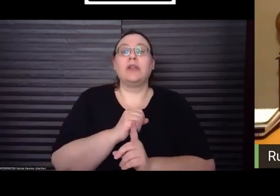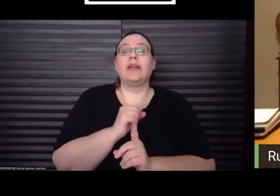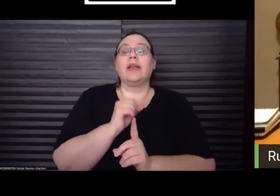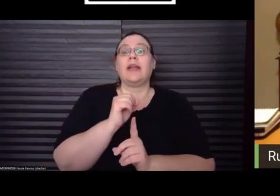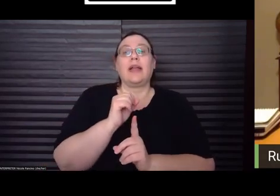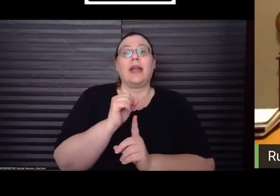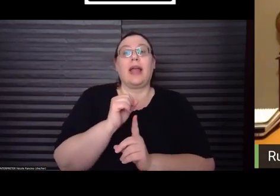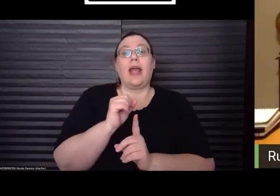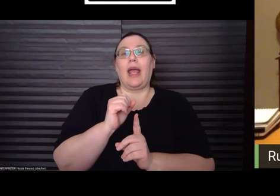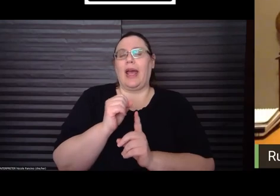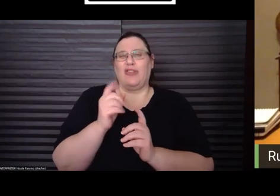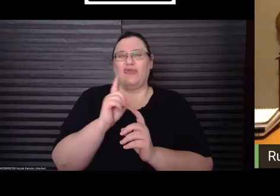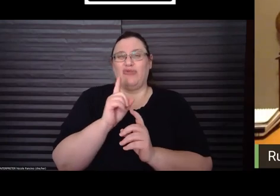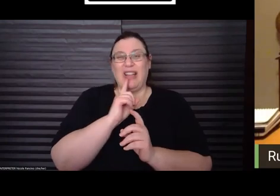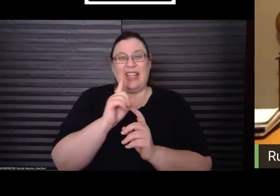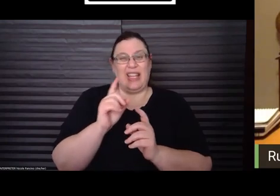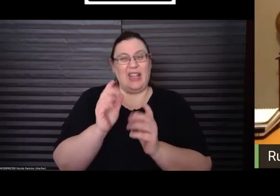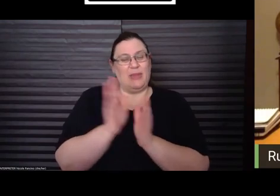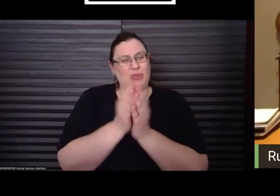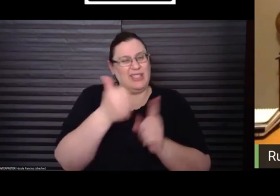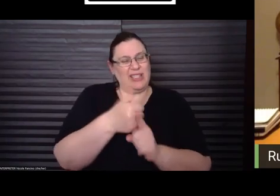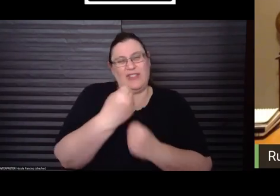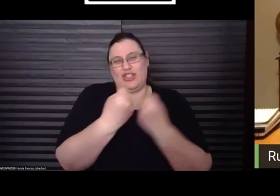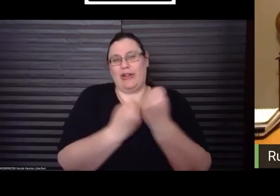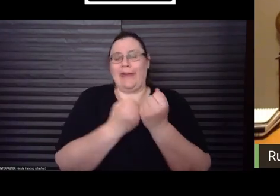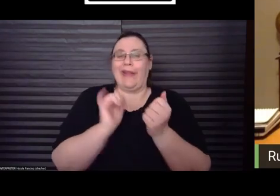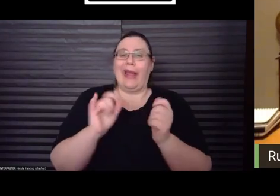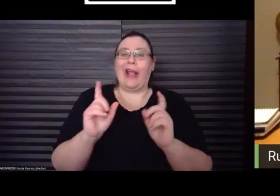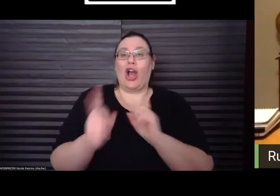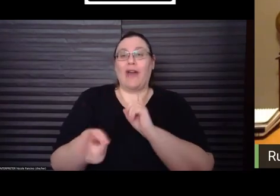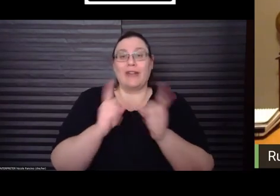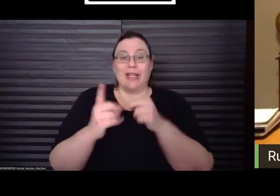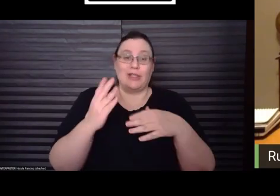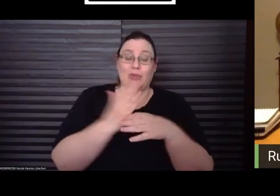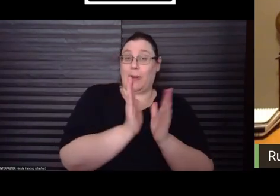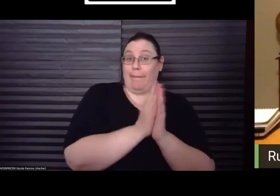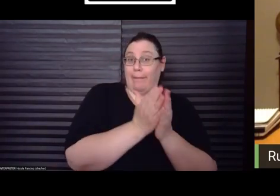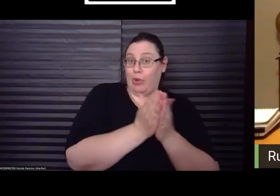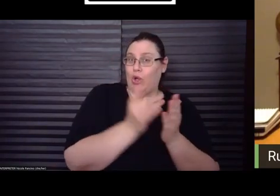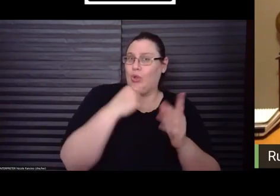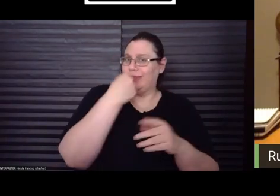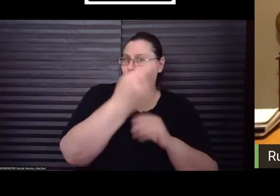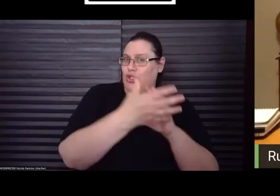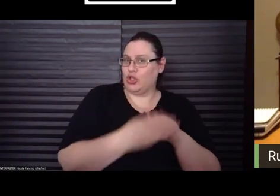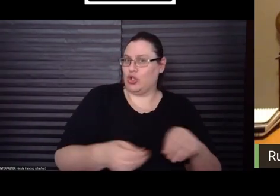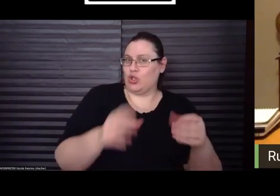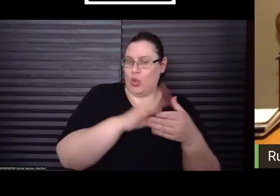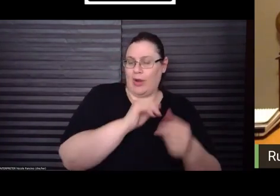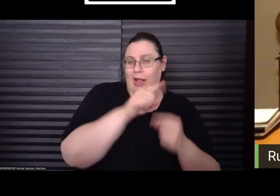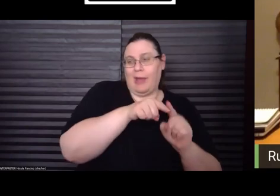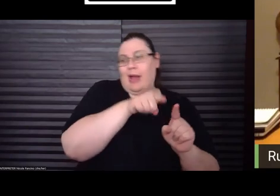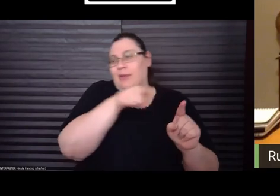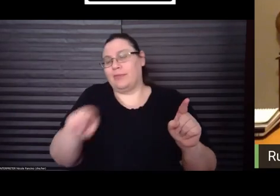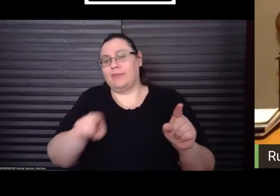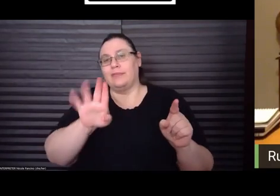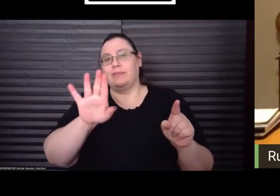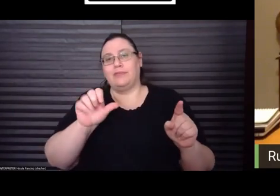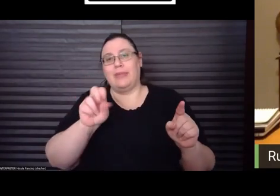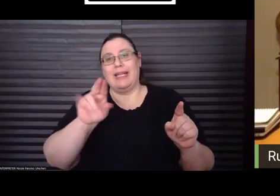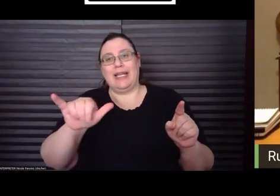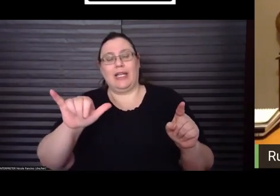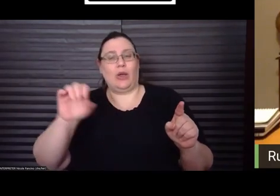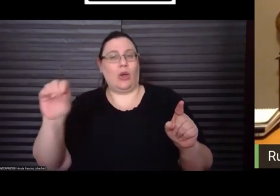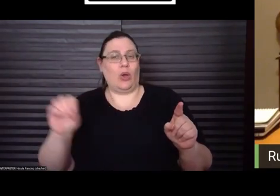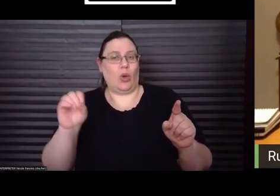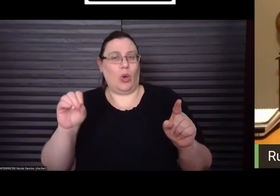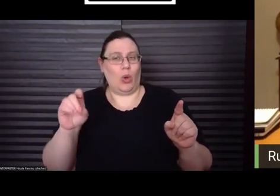the whole thing is structured as a conversation between the book, who is telling the story of Benny O, who's